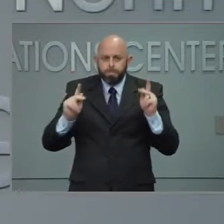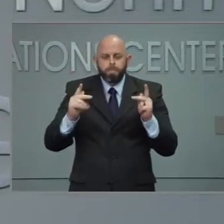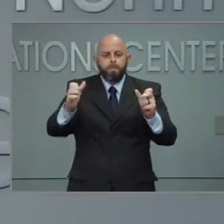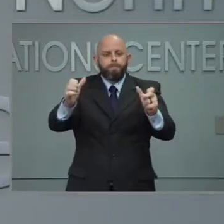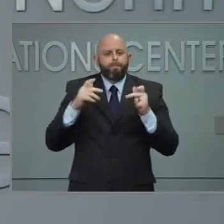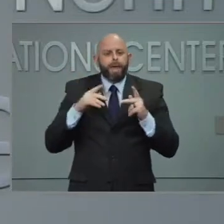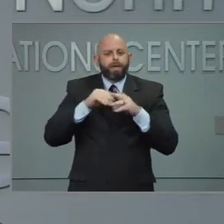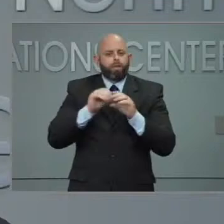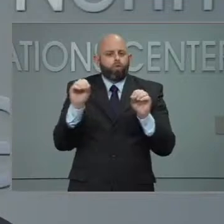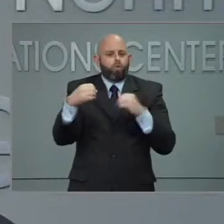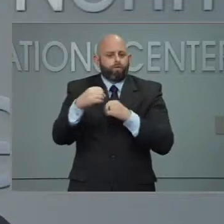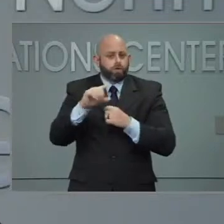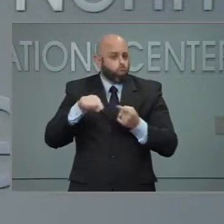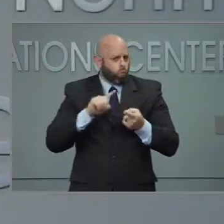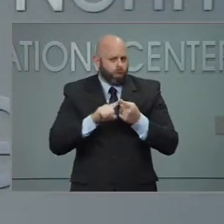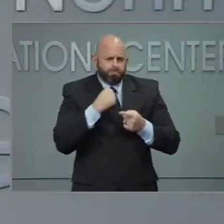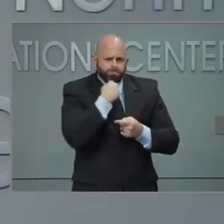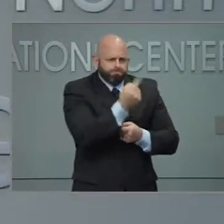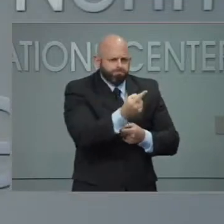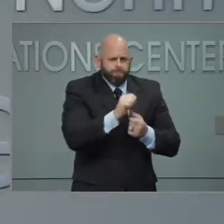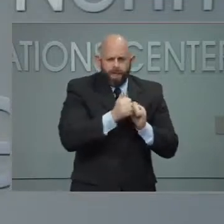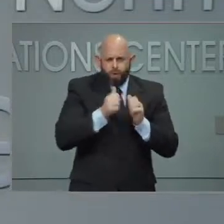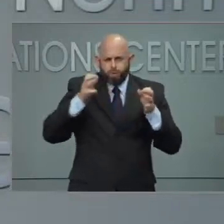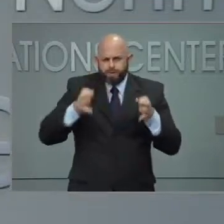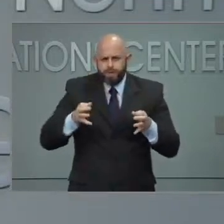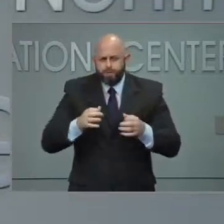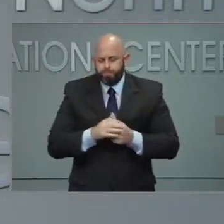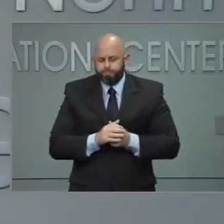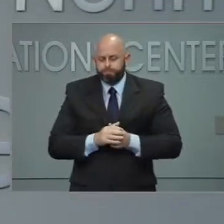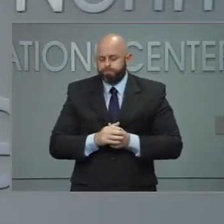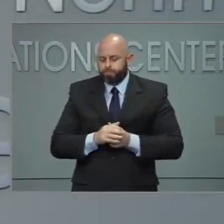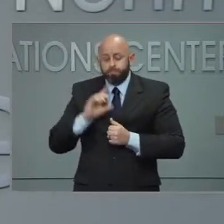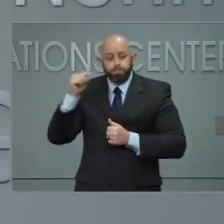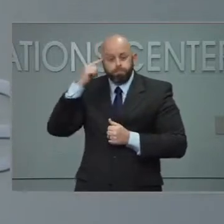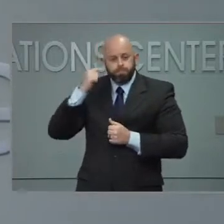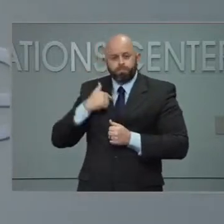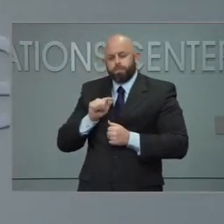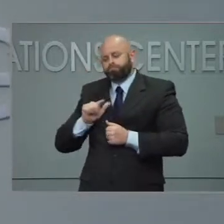in-person work? Dr. Cohen, address those.